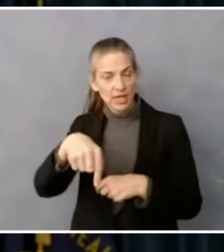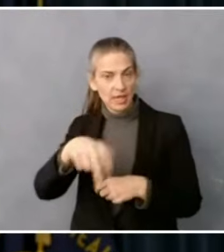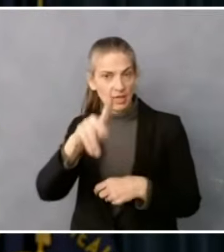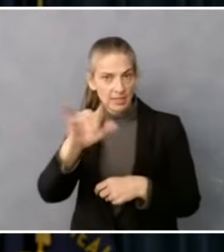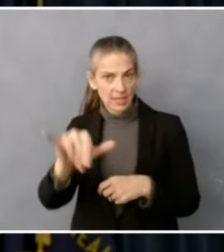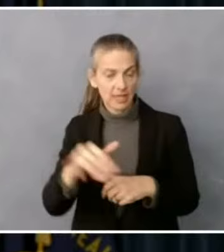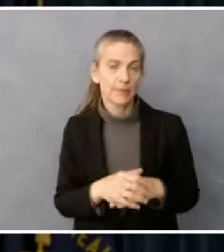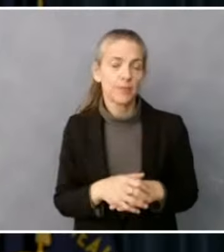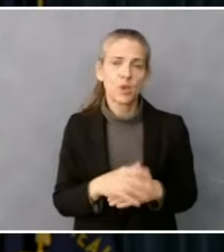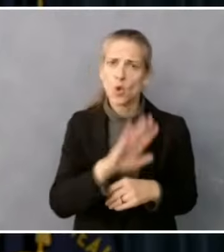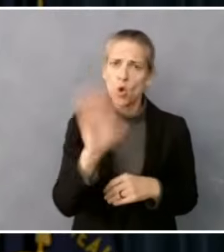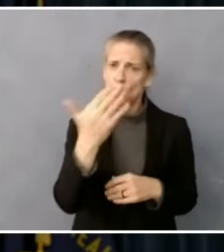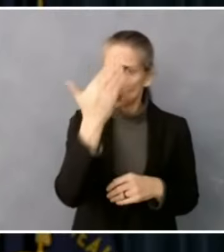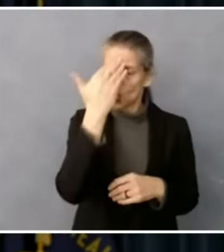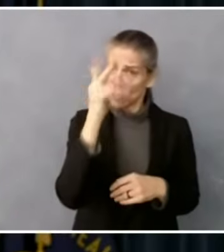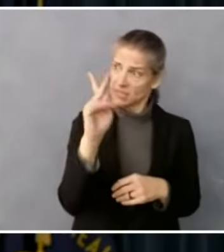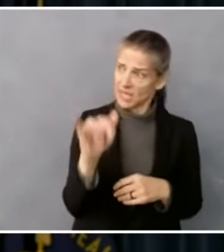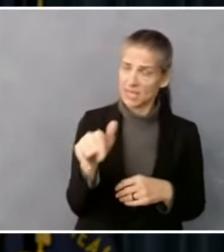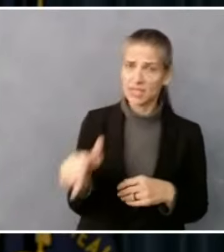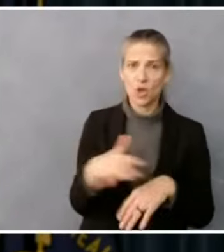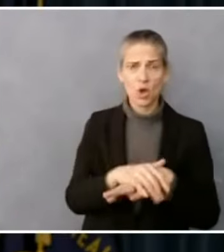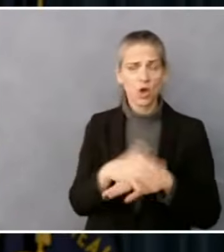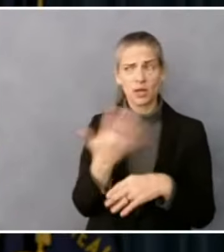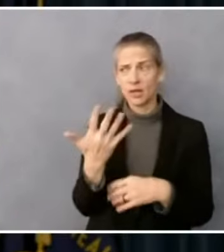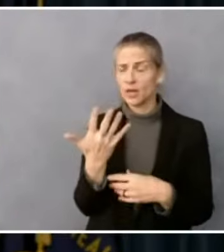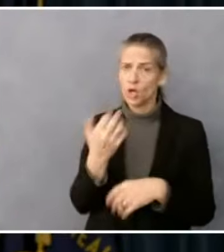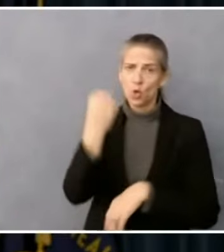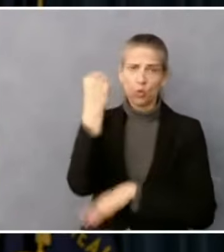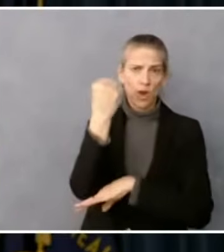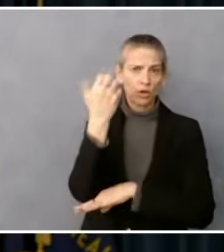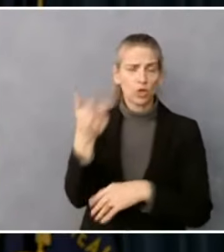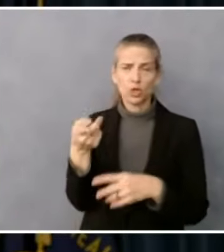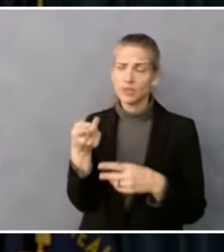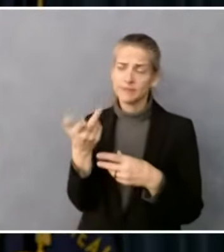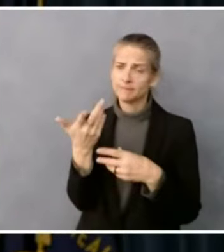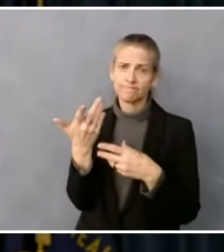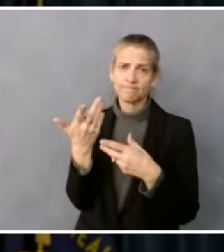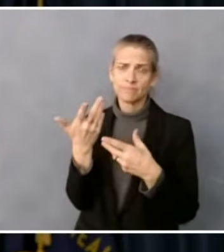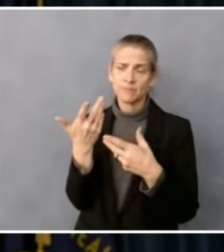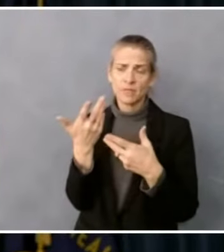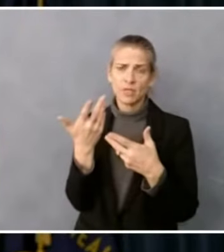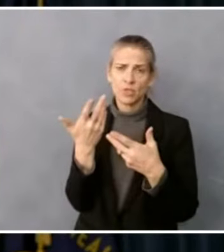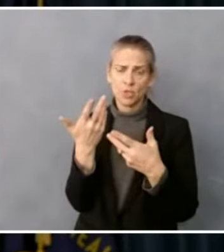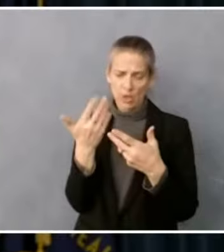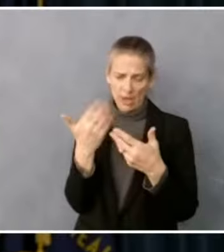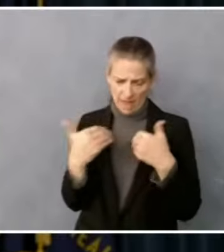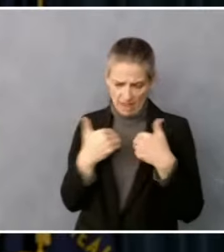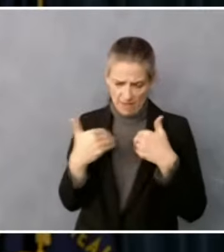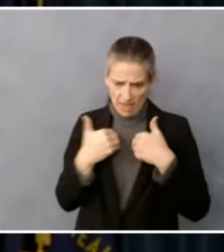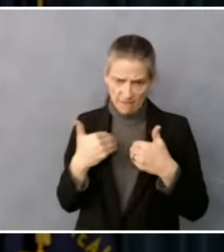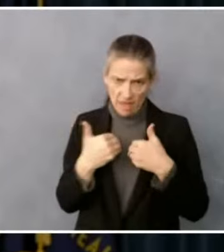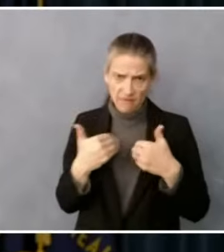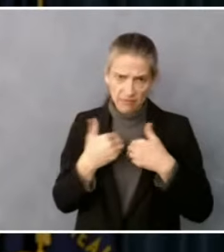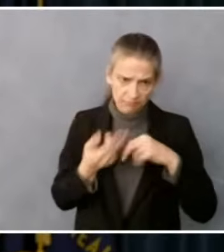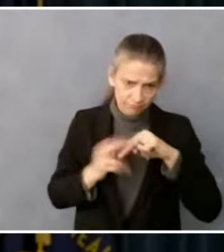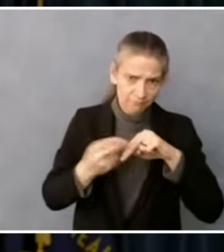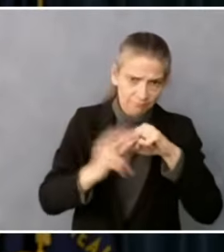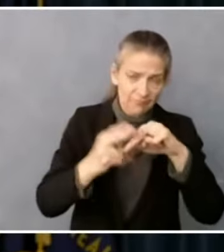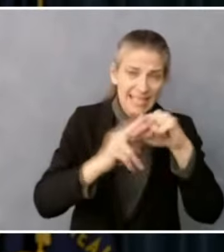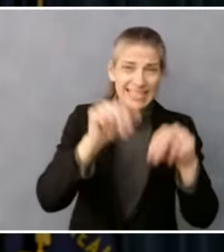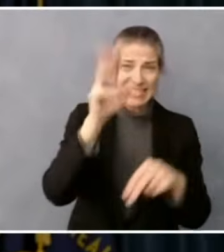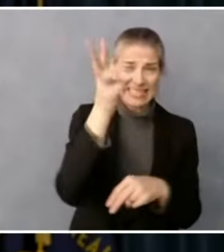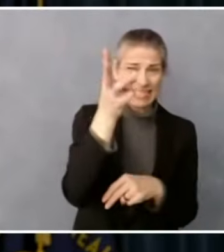all know, Kentucky is on a record-breaking economic win streak. Again, 68,000 new jobs. No